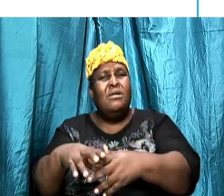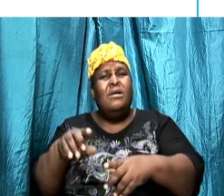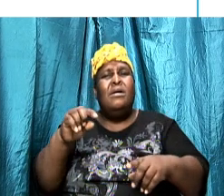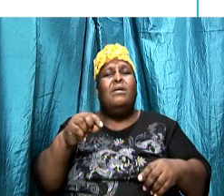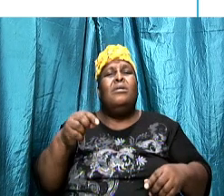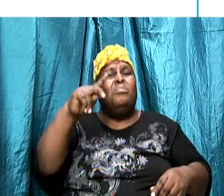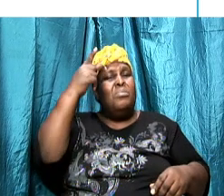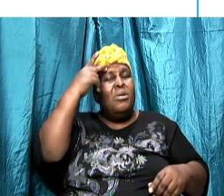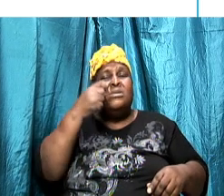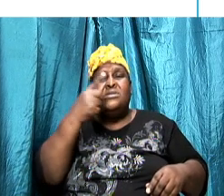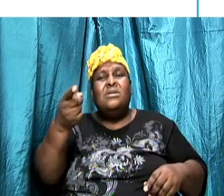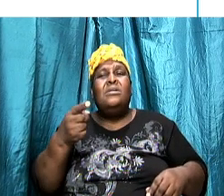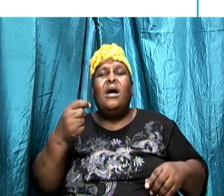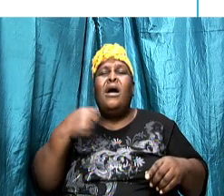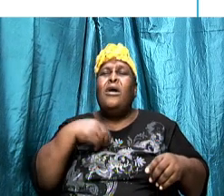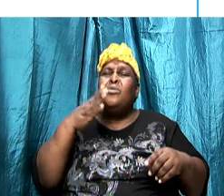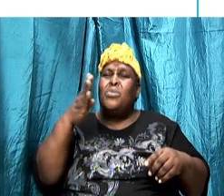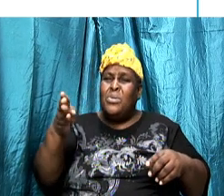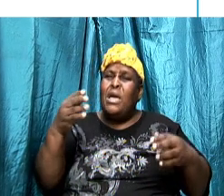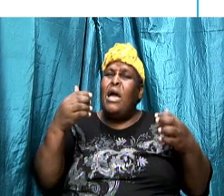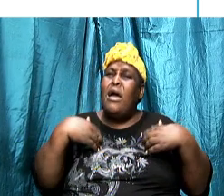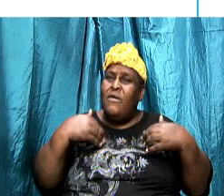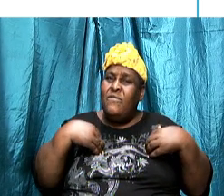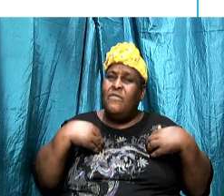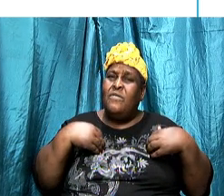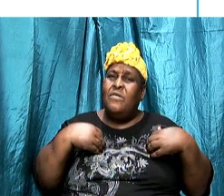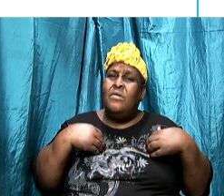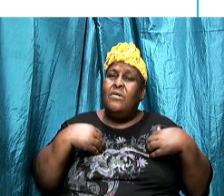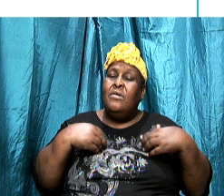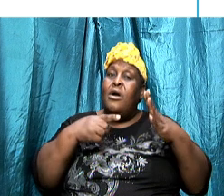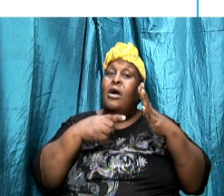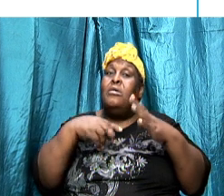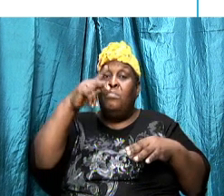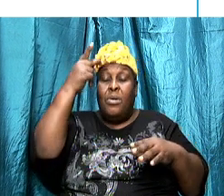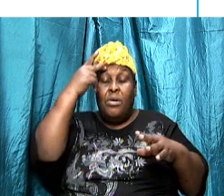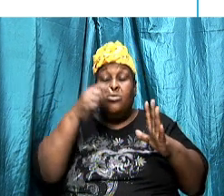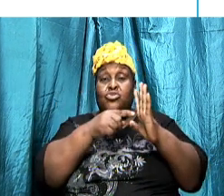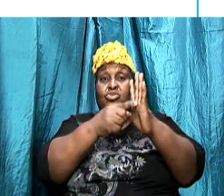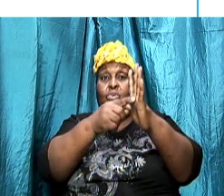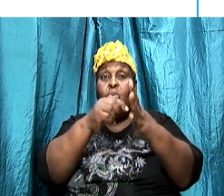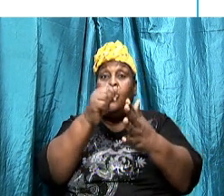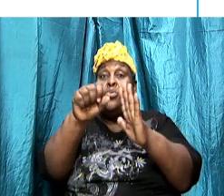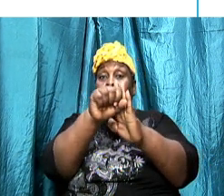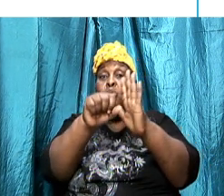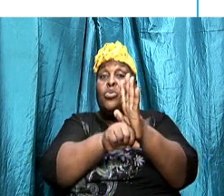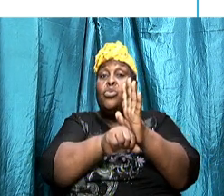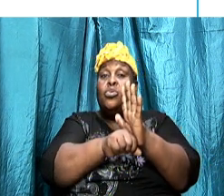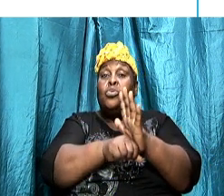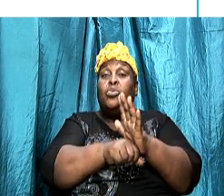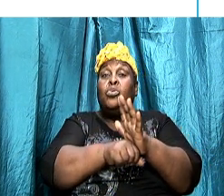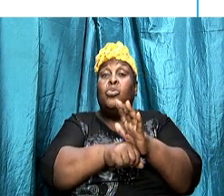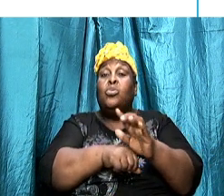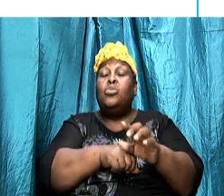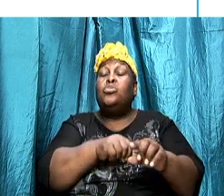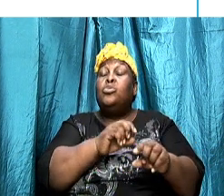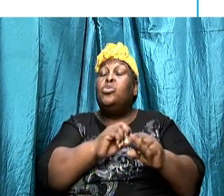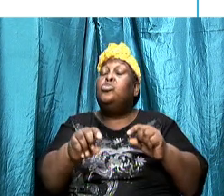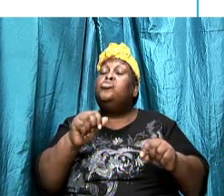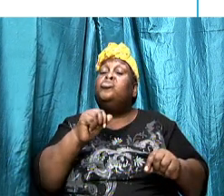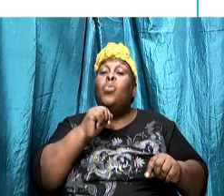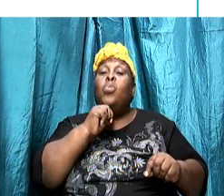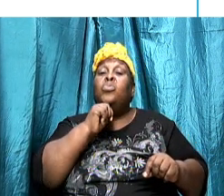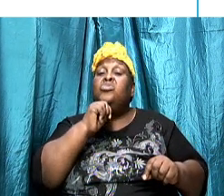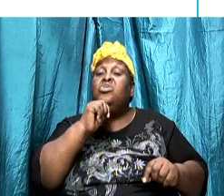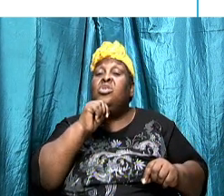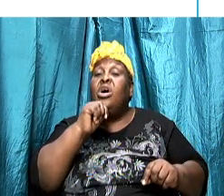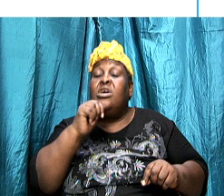that. And he shows from scripture that the scripture said you should not muzzle the oxen that treadeth